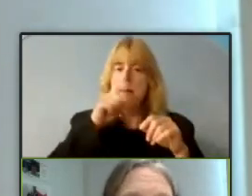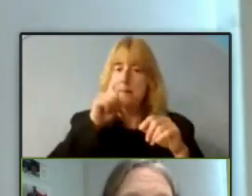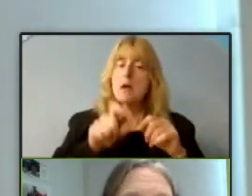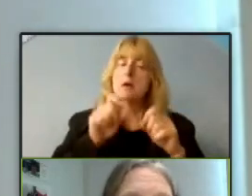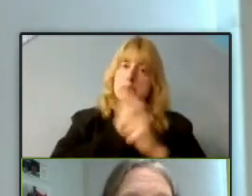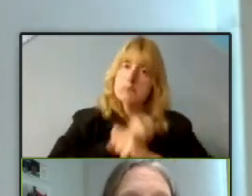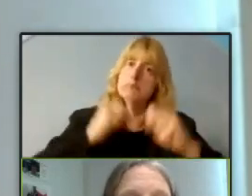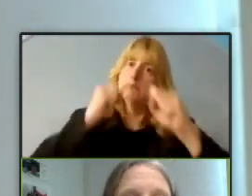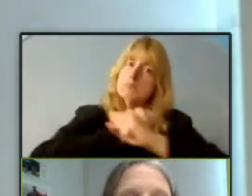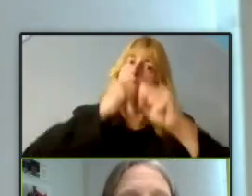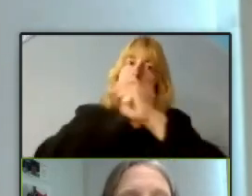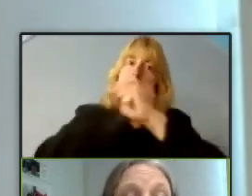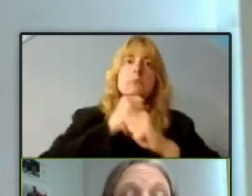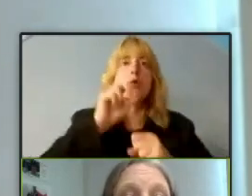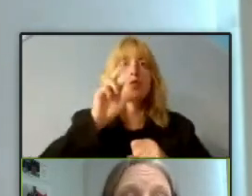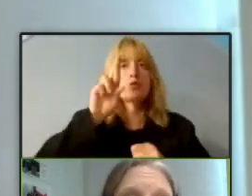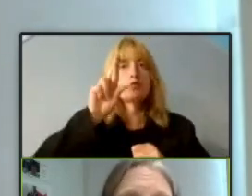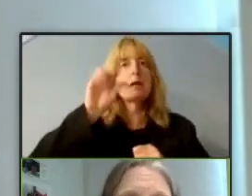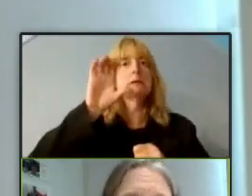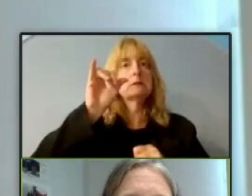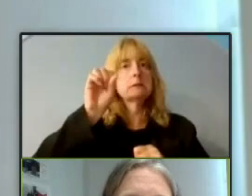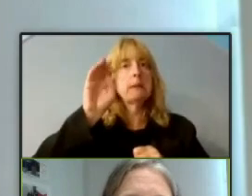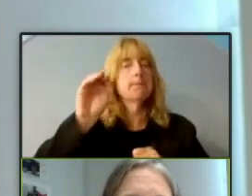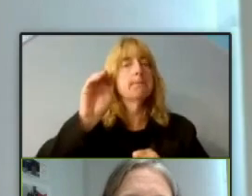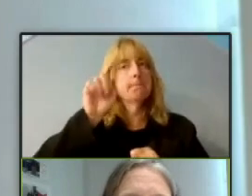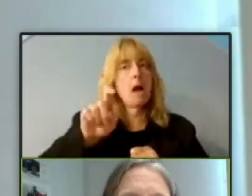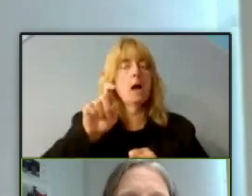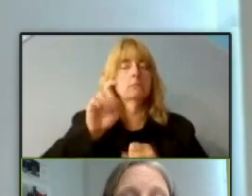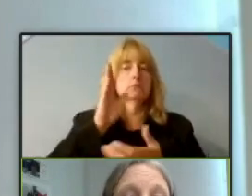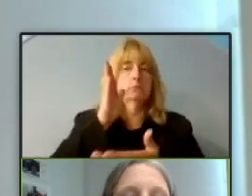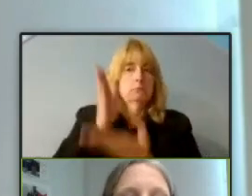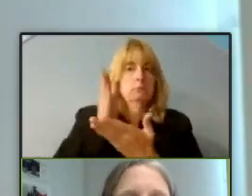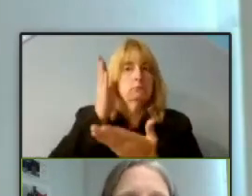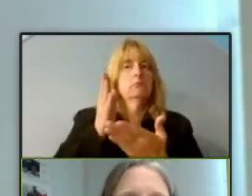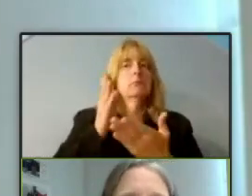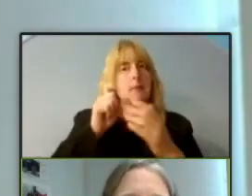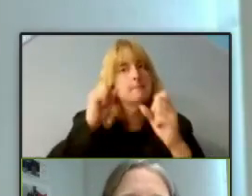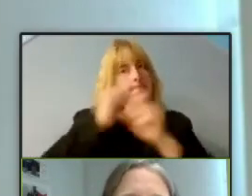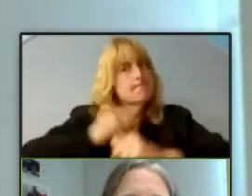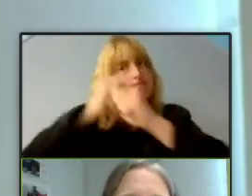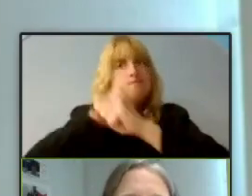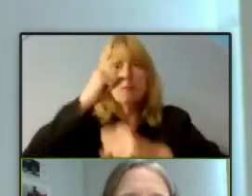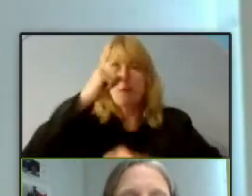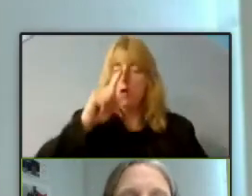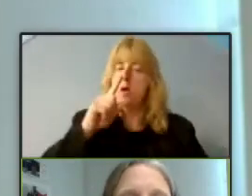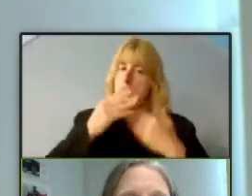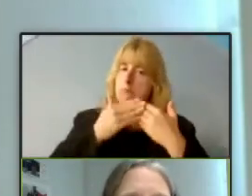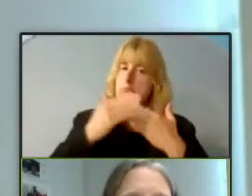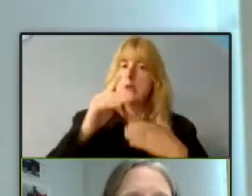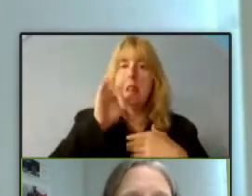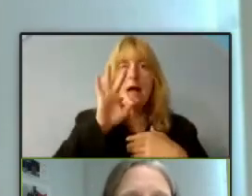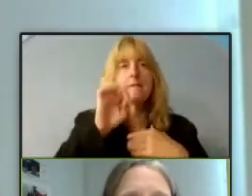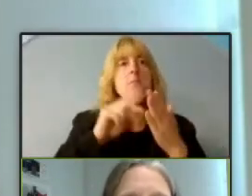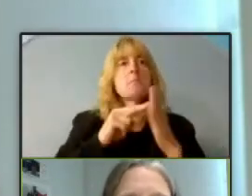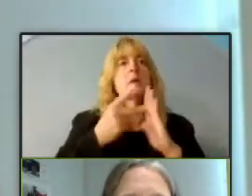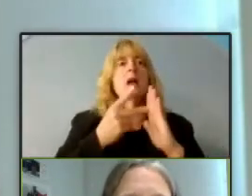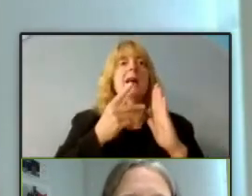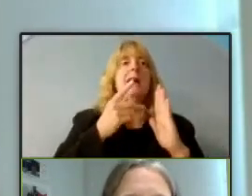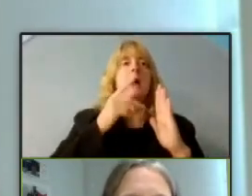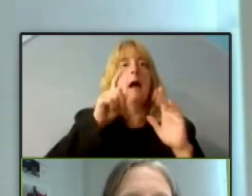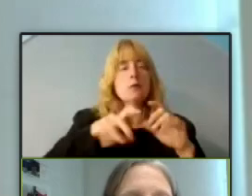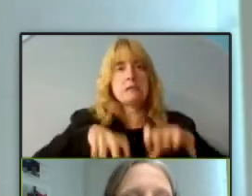lifetime. This means being uncomfortable, taking risks, changing as